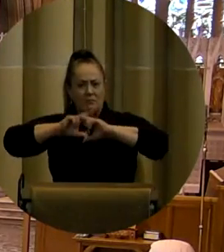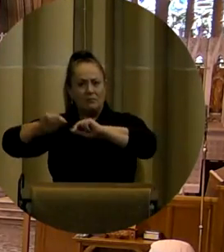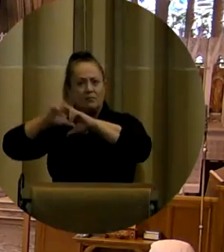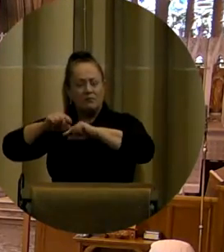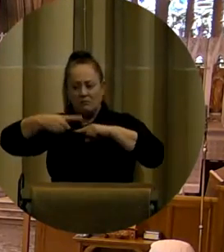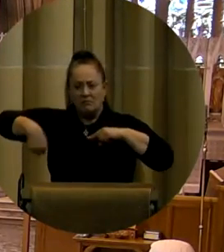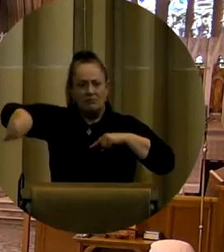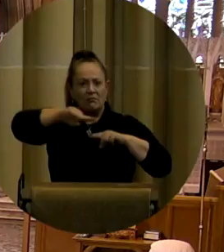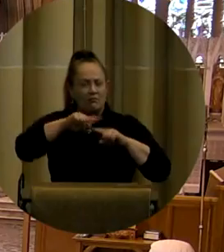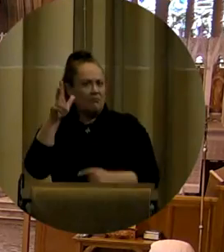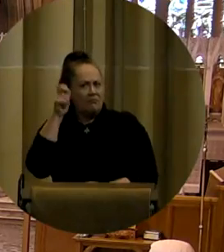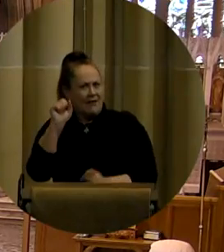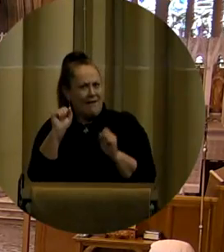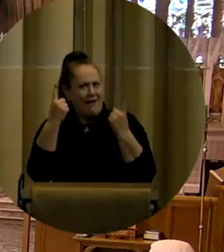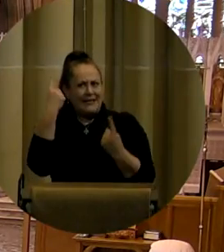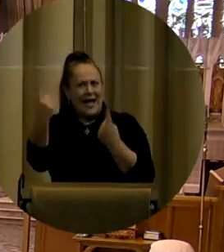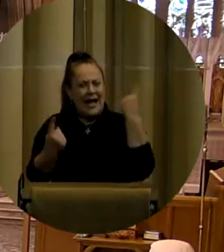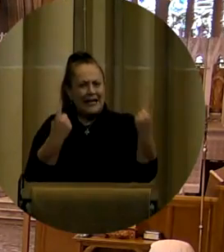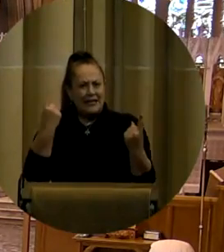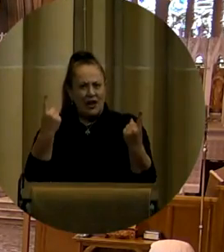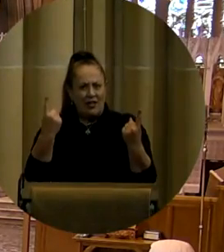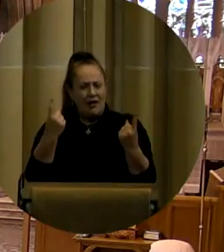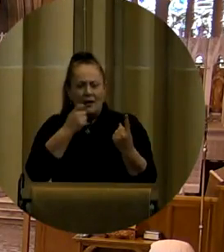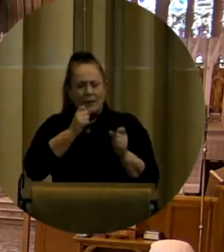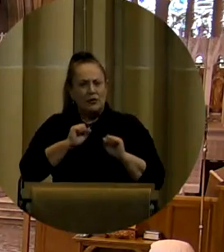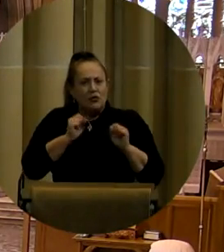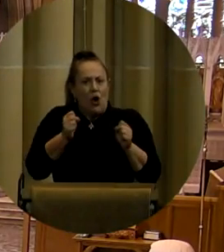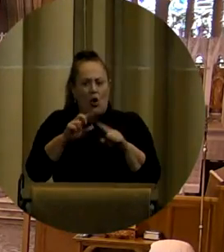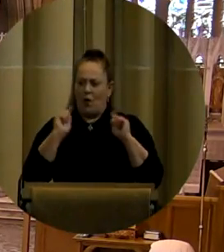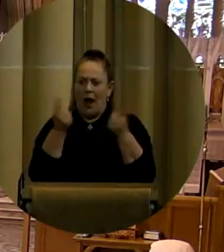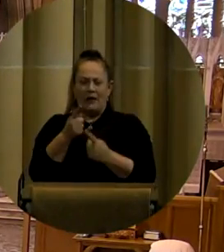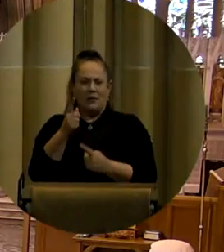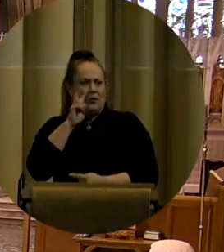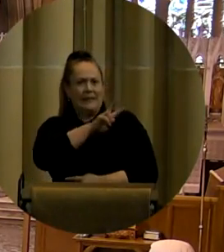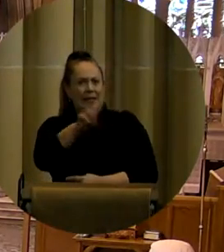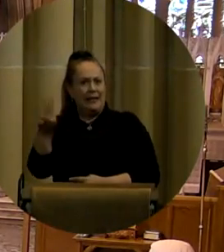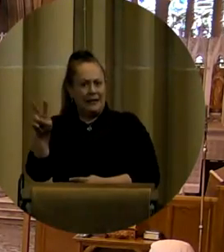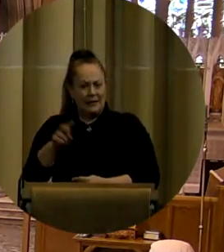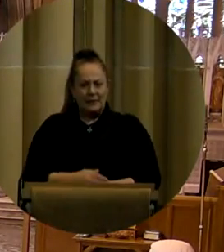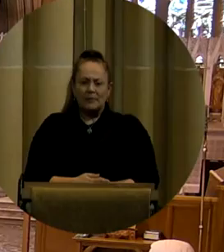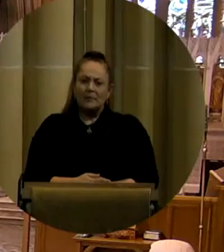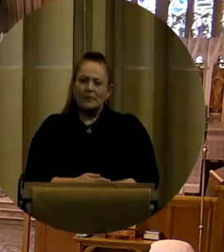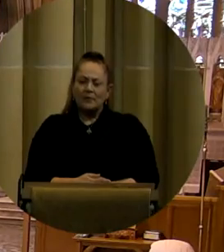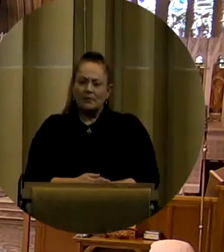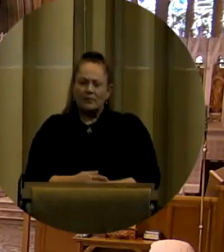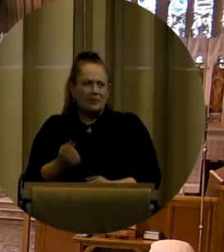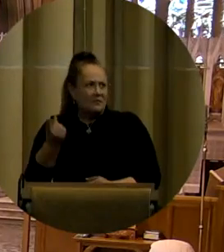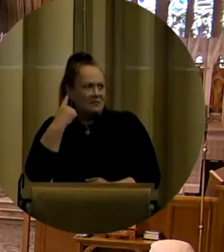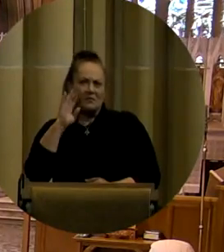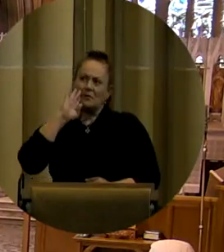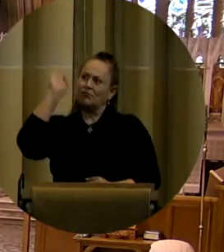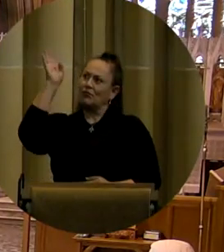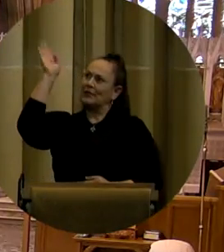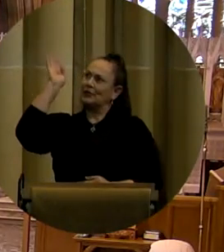Rome, Jews and proselytes alike, Cretans and Arabs. We hear them